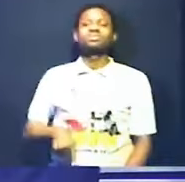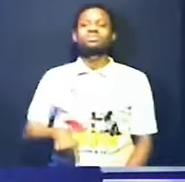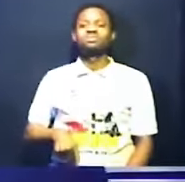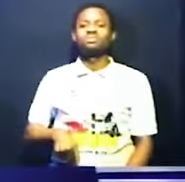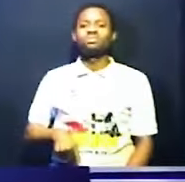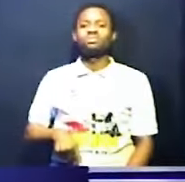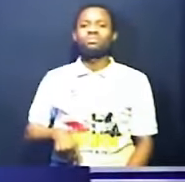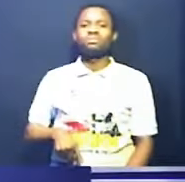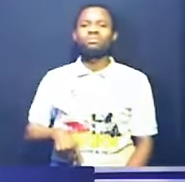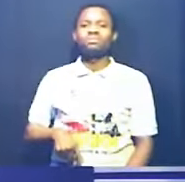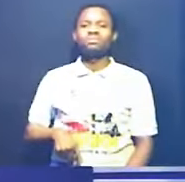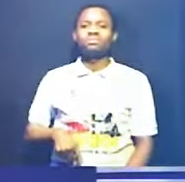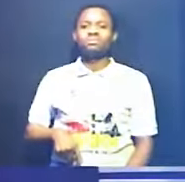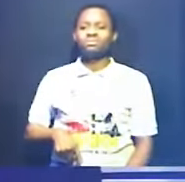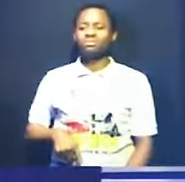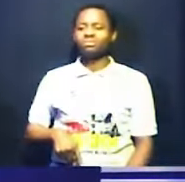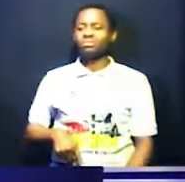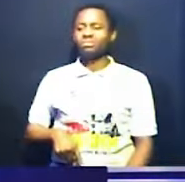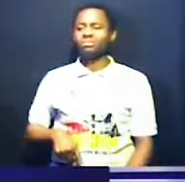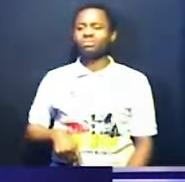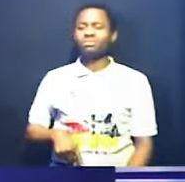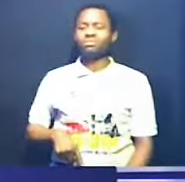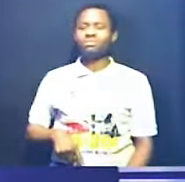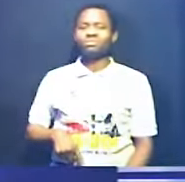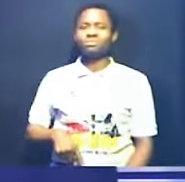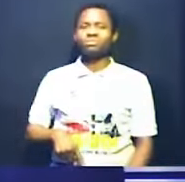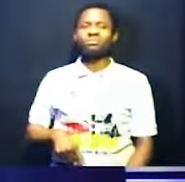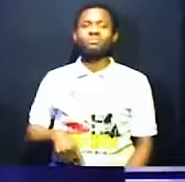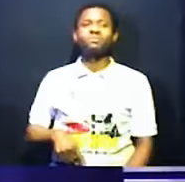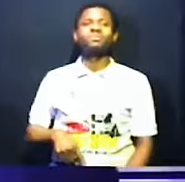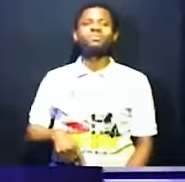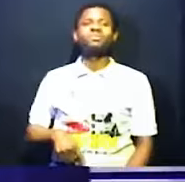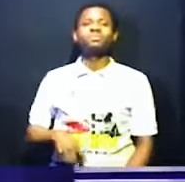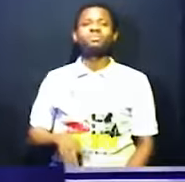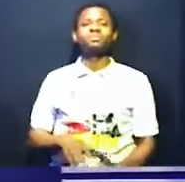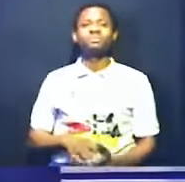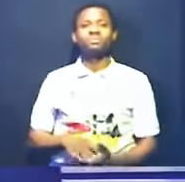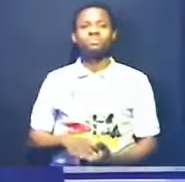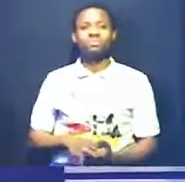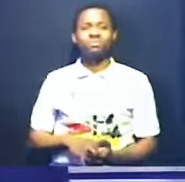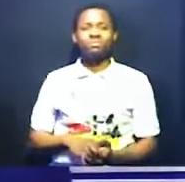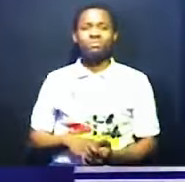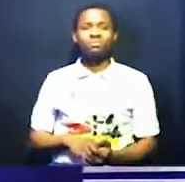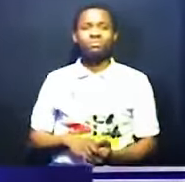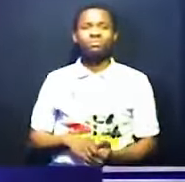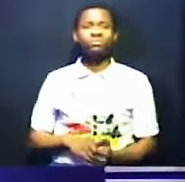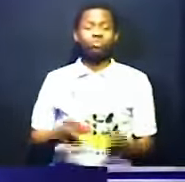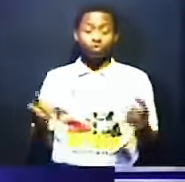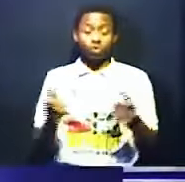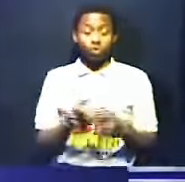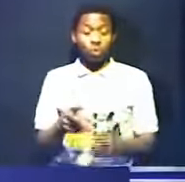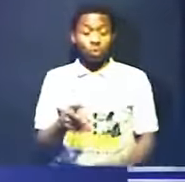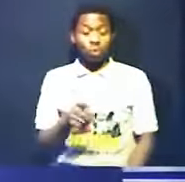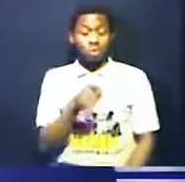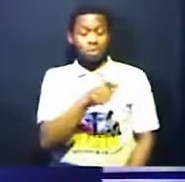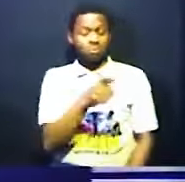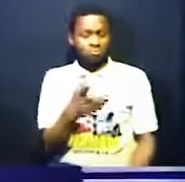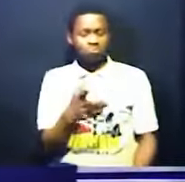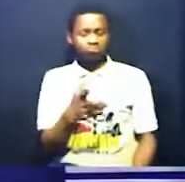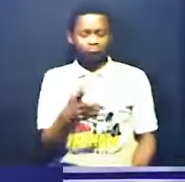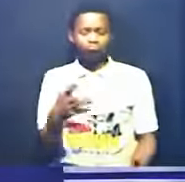bedwani mpanifoni nyinaa nim se ninu akuma Solomon ani bedina de. He provided for himself chariots